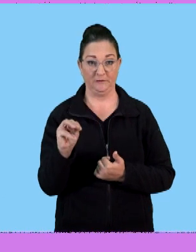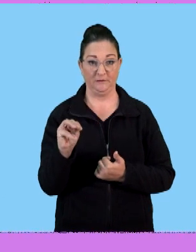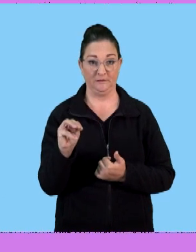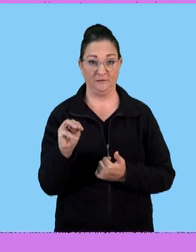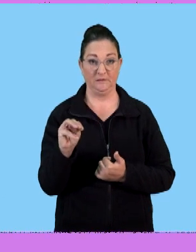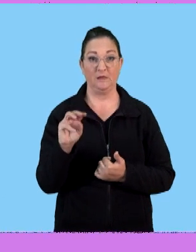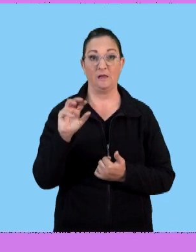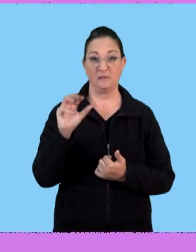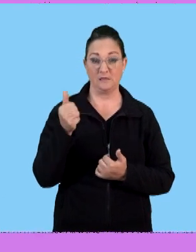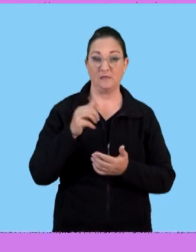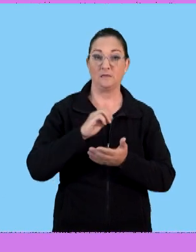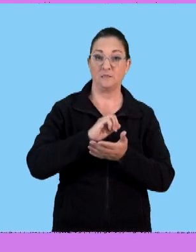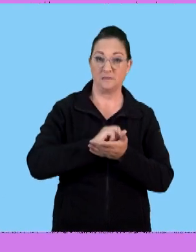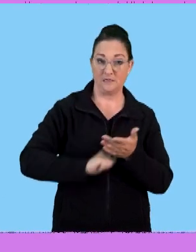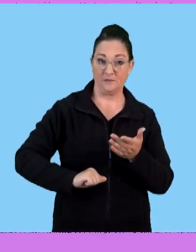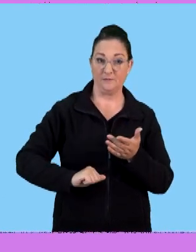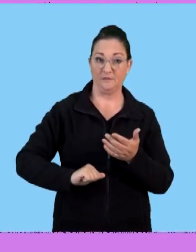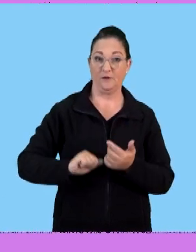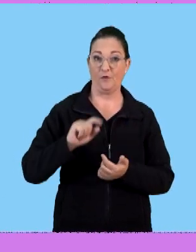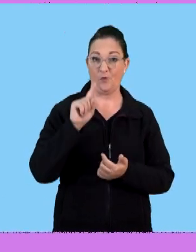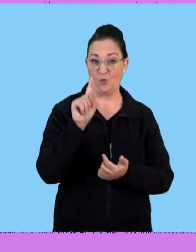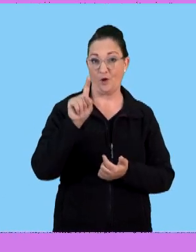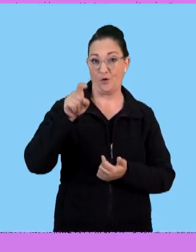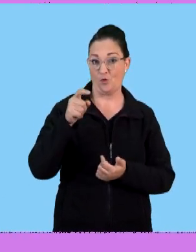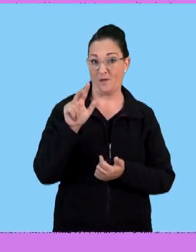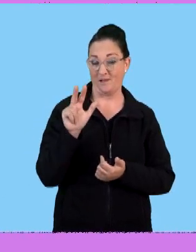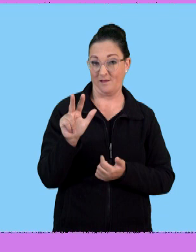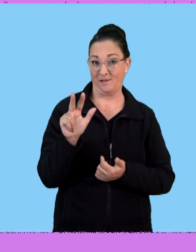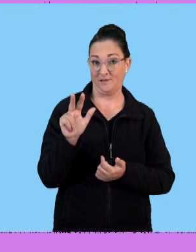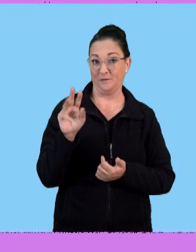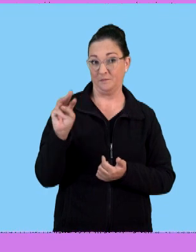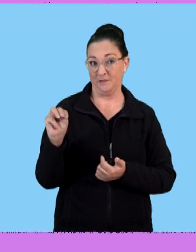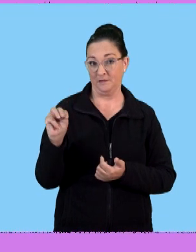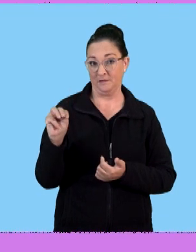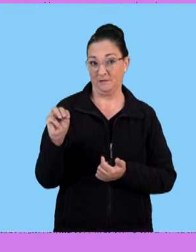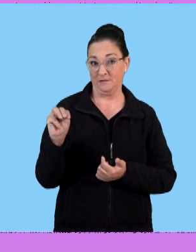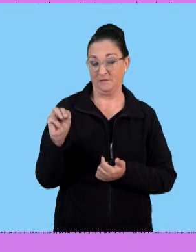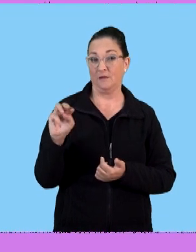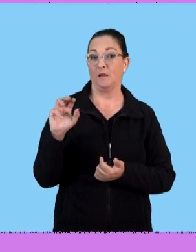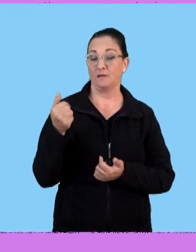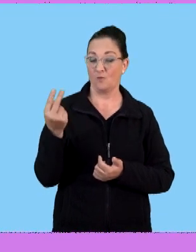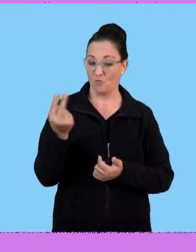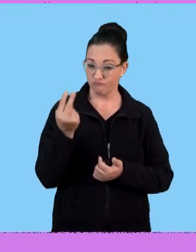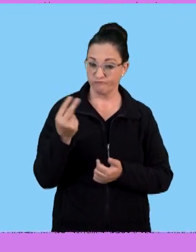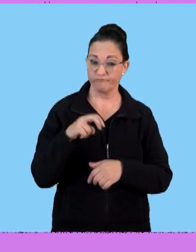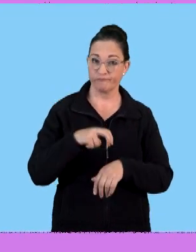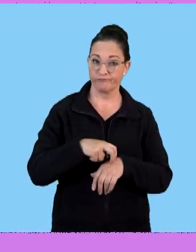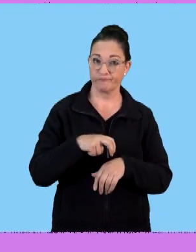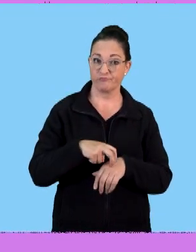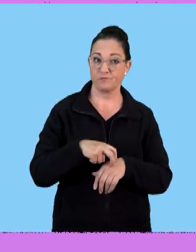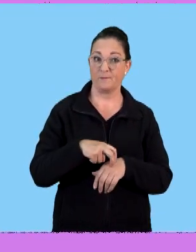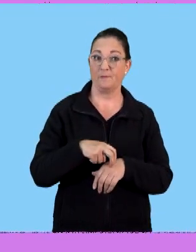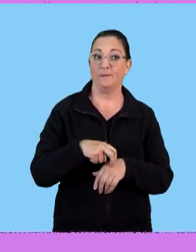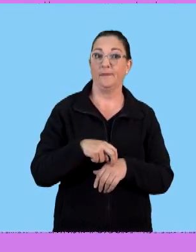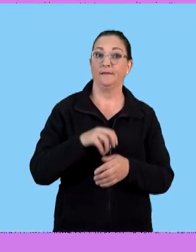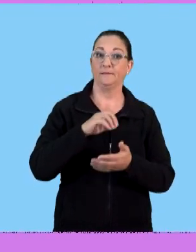meters, then I'll subtract this first part here, the 1,8 meters. Then we also